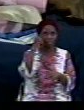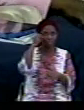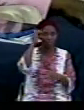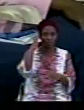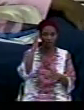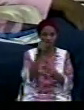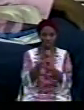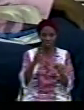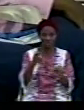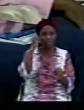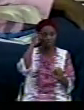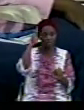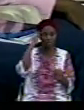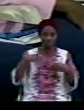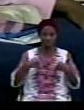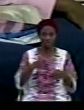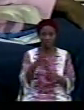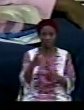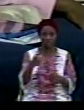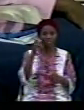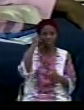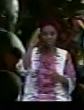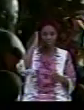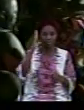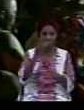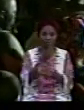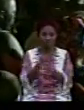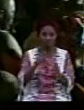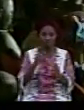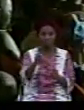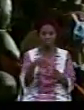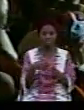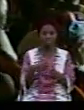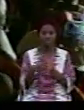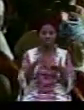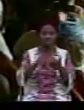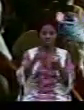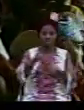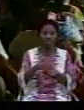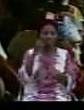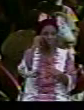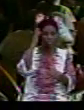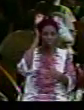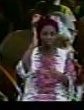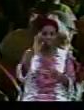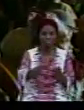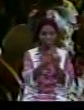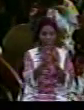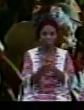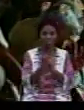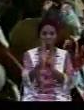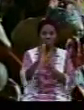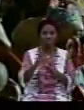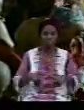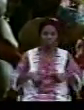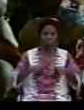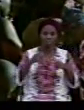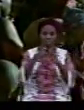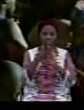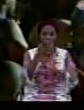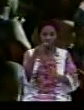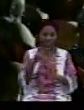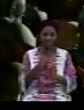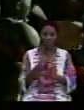will heal you. Tonight he will deliver you. Tonight it will transform your life in